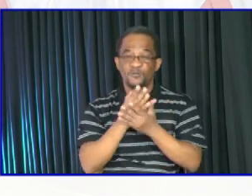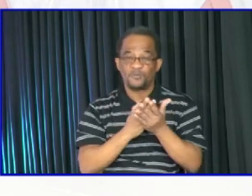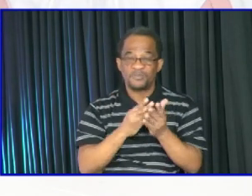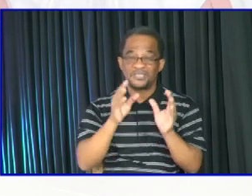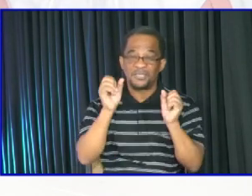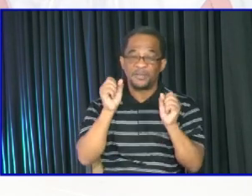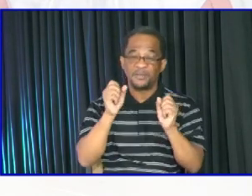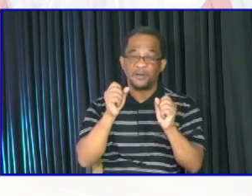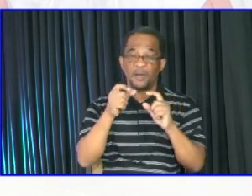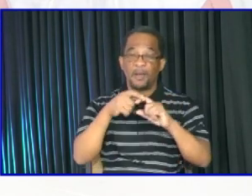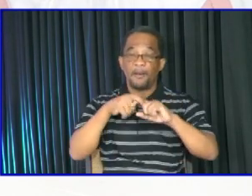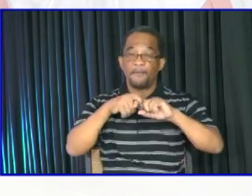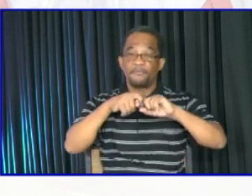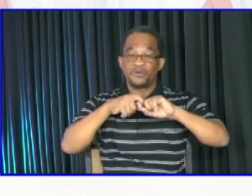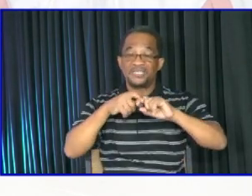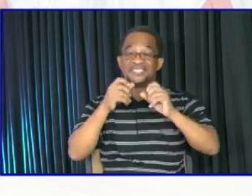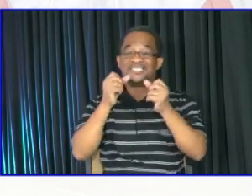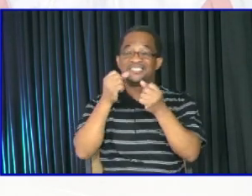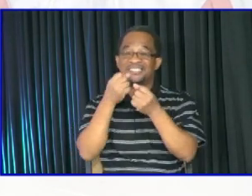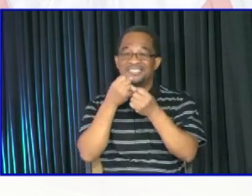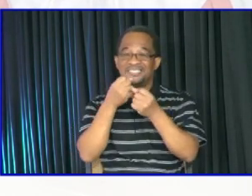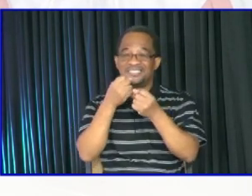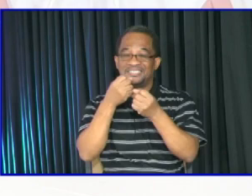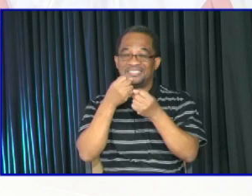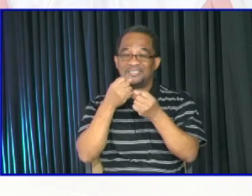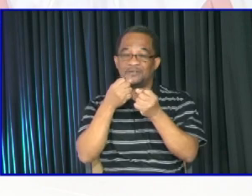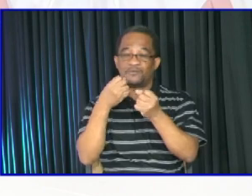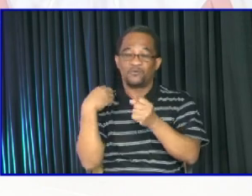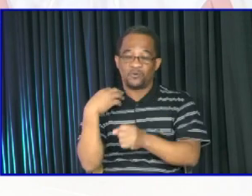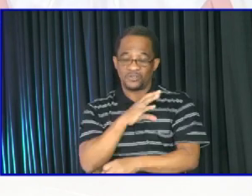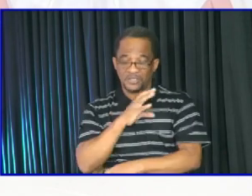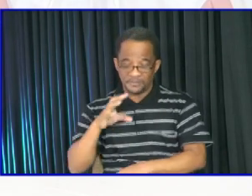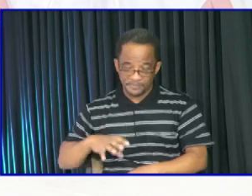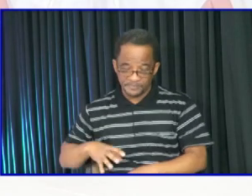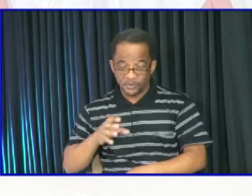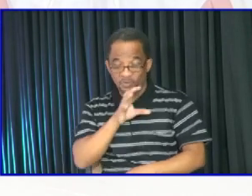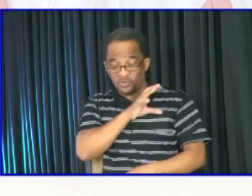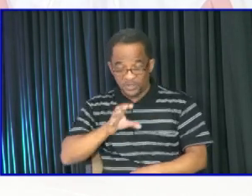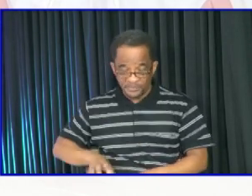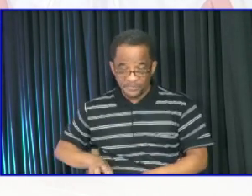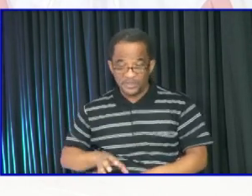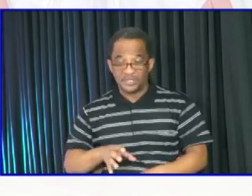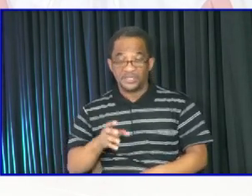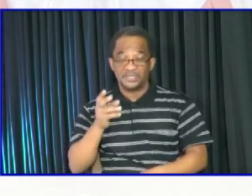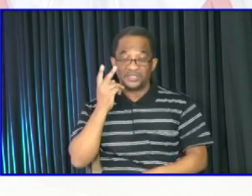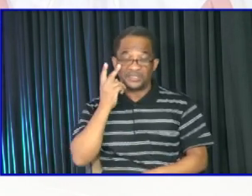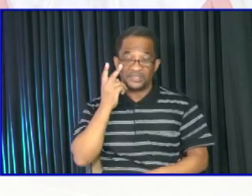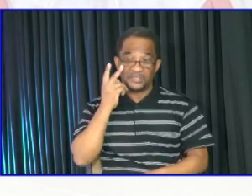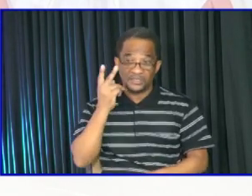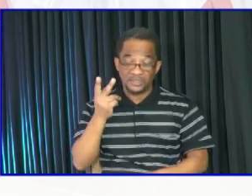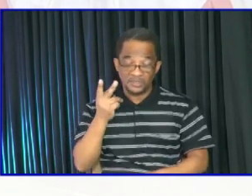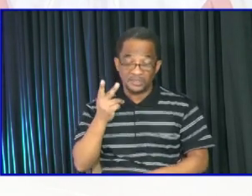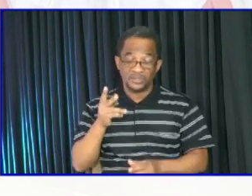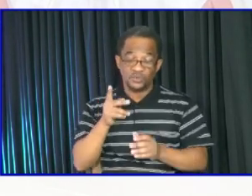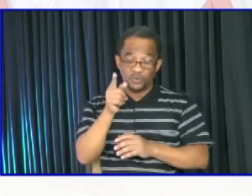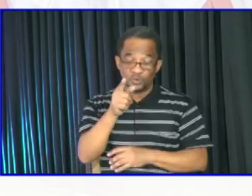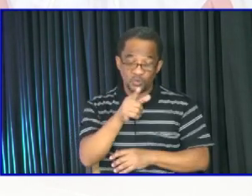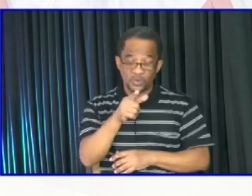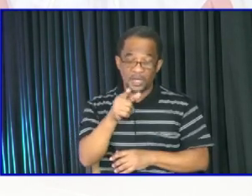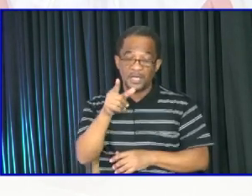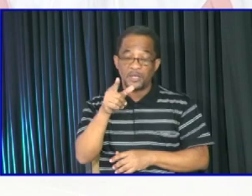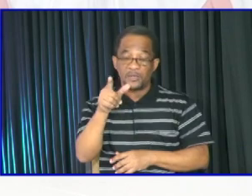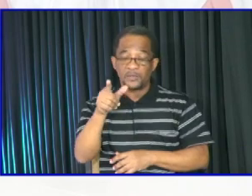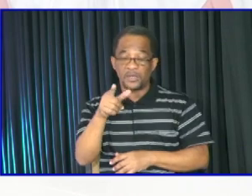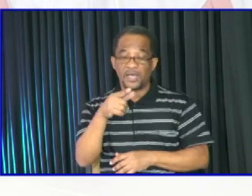anticipating their transformation. Jesus, when I was on the cross, he saw you in your situation. He